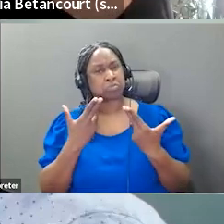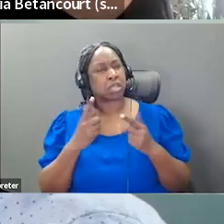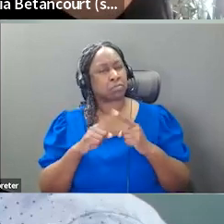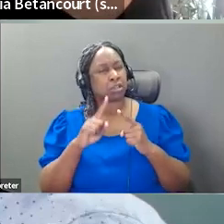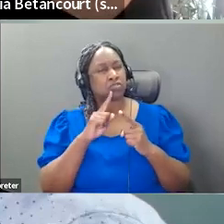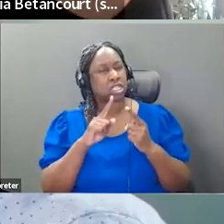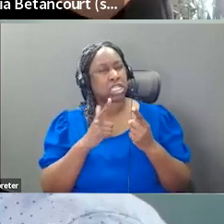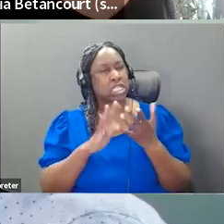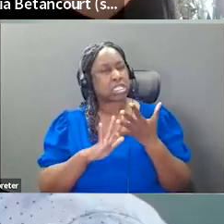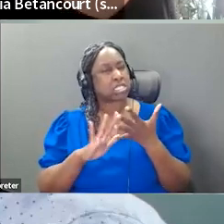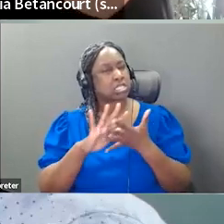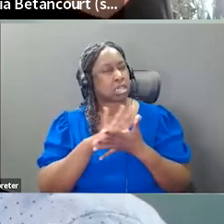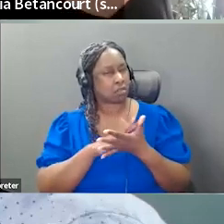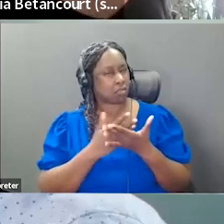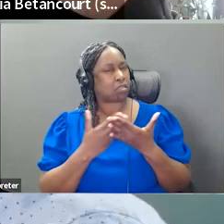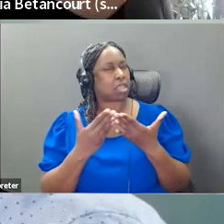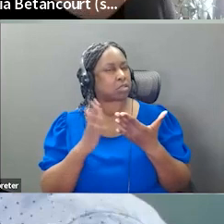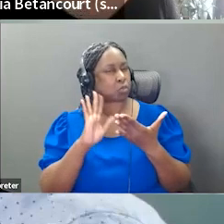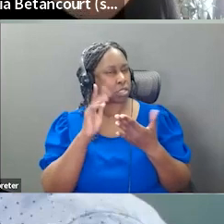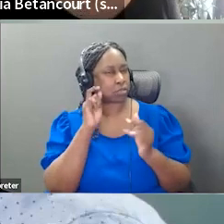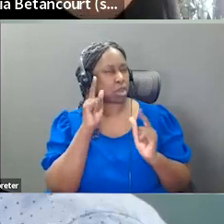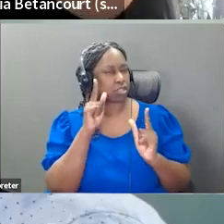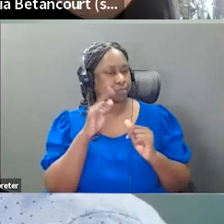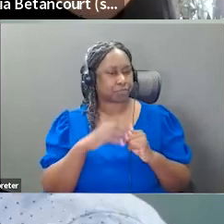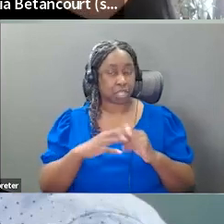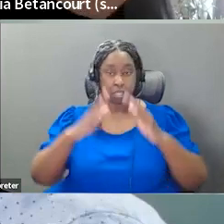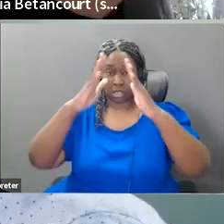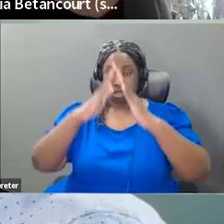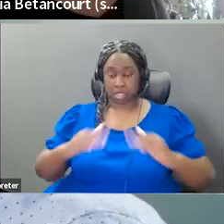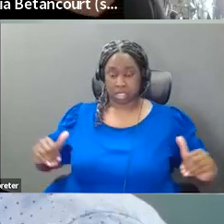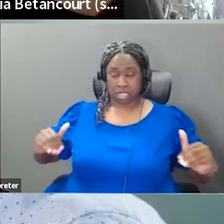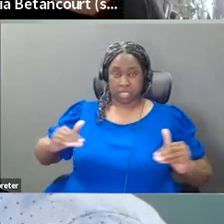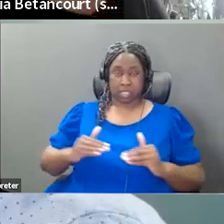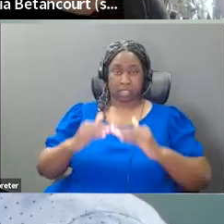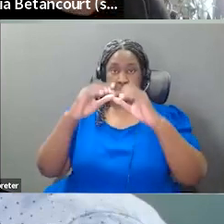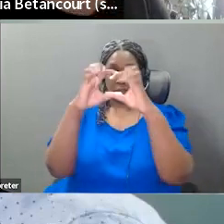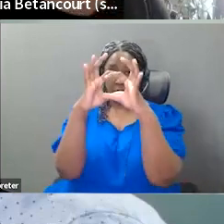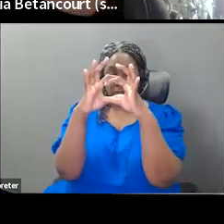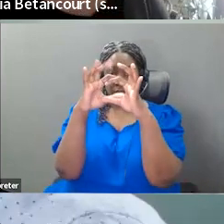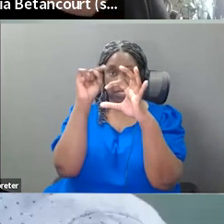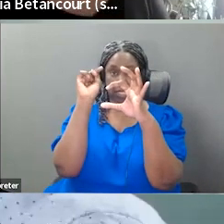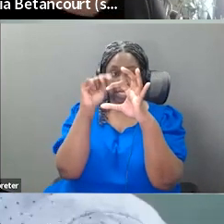will surprise you. So the top of the pyramid is essentially this guy. He's the default that we see a lot.